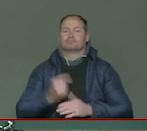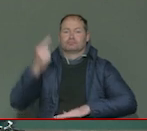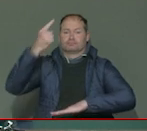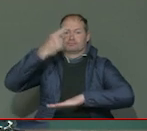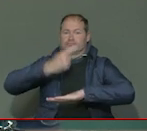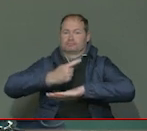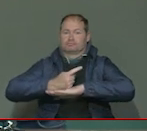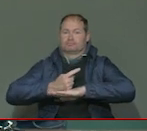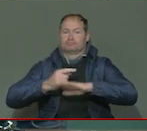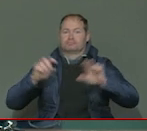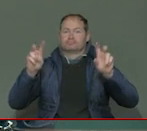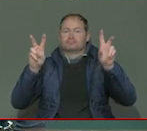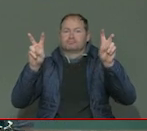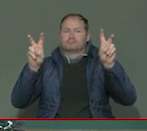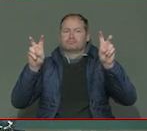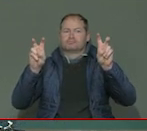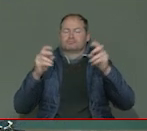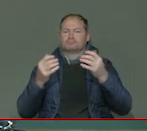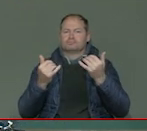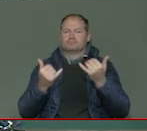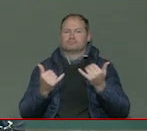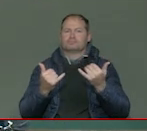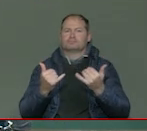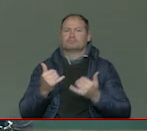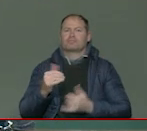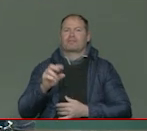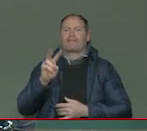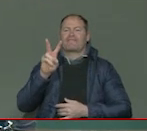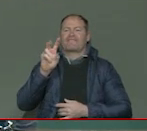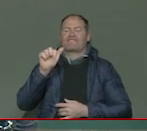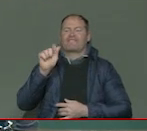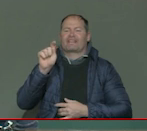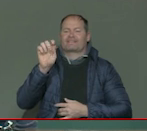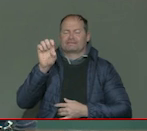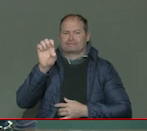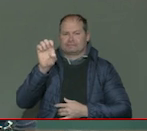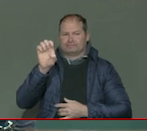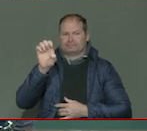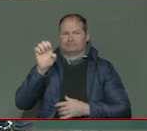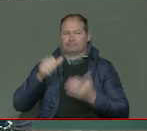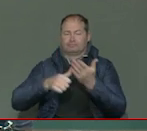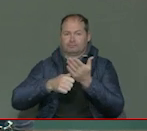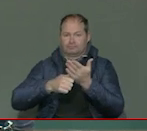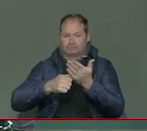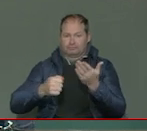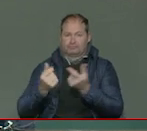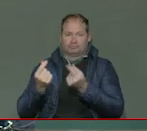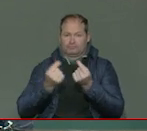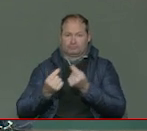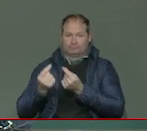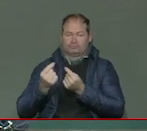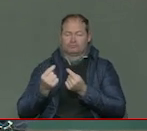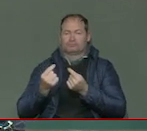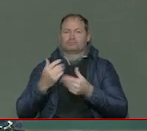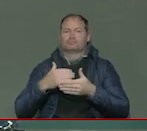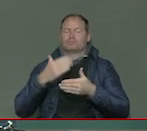we are going to look at bank reconciliations, and then we still have creditors reconciliation and control